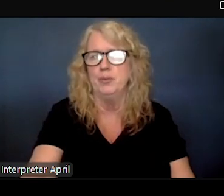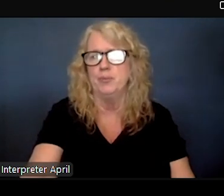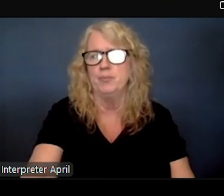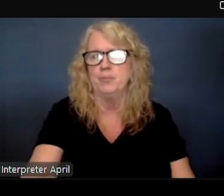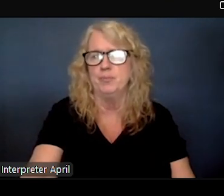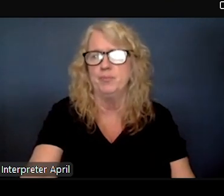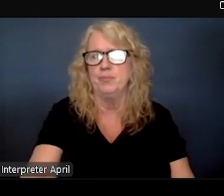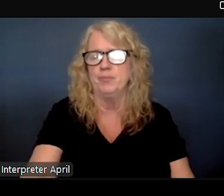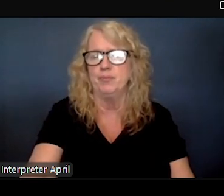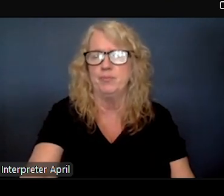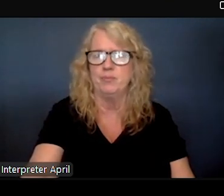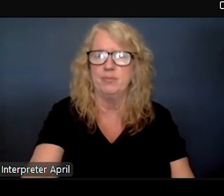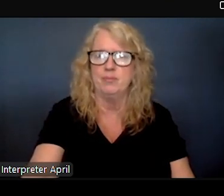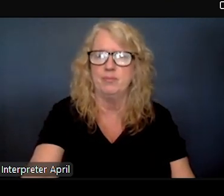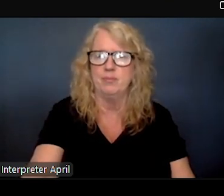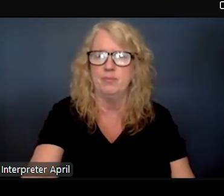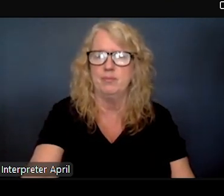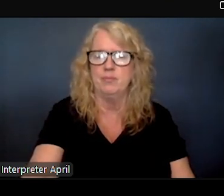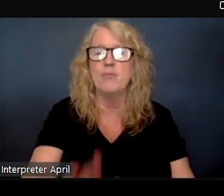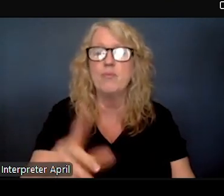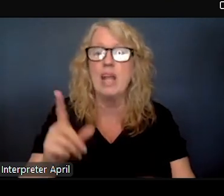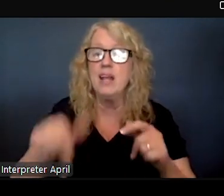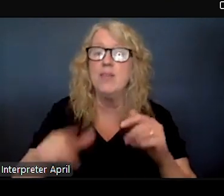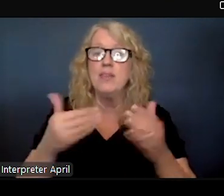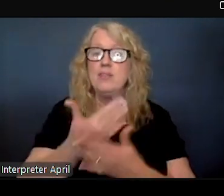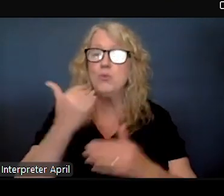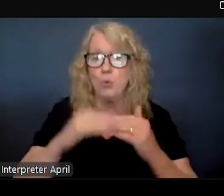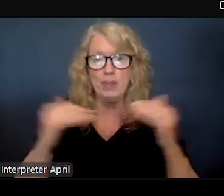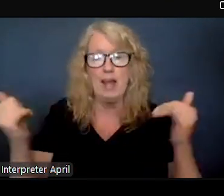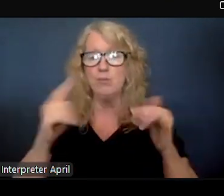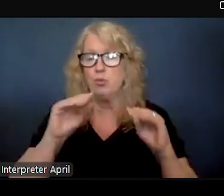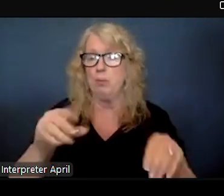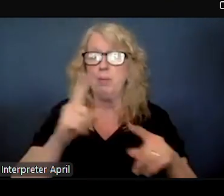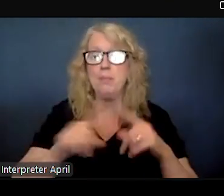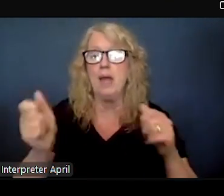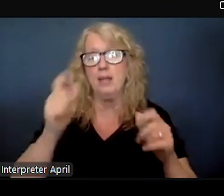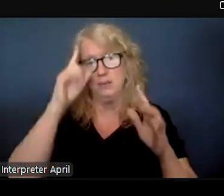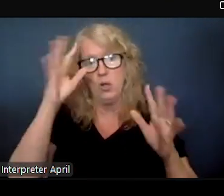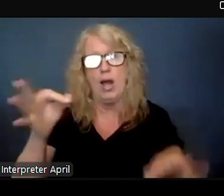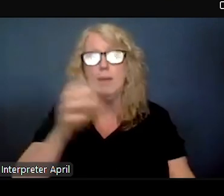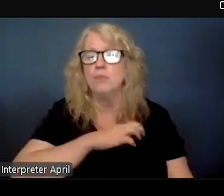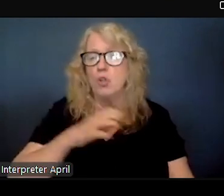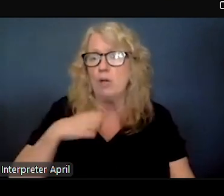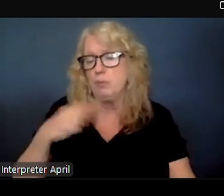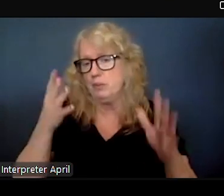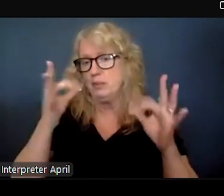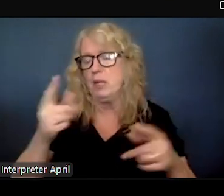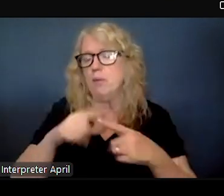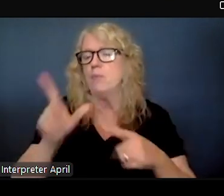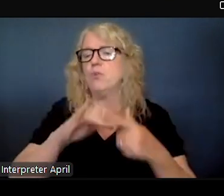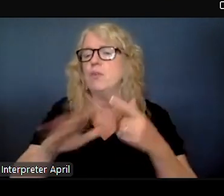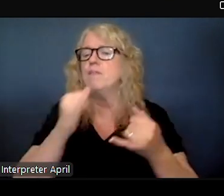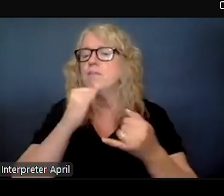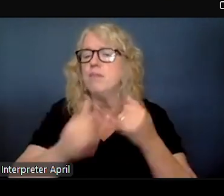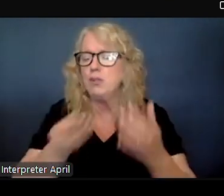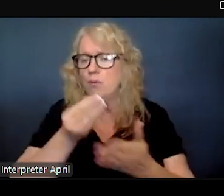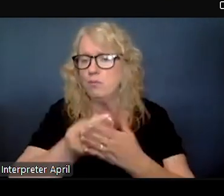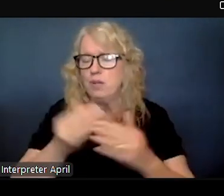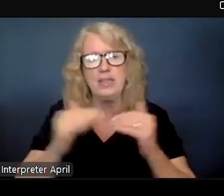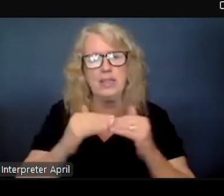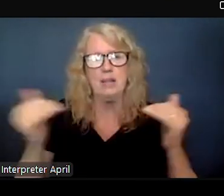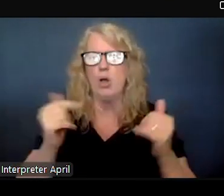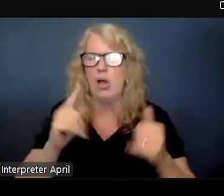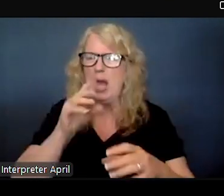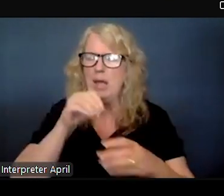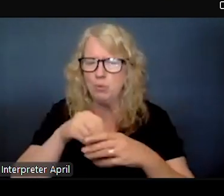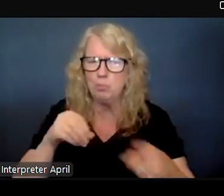these levels that came out, just to note, these are proposed. It is up to Congress to decide on the final funding levels. And I'll include a couple